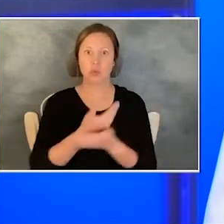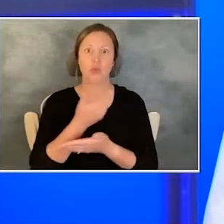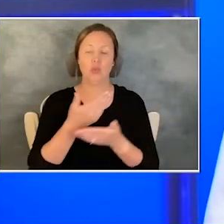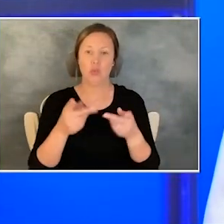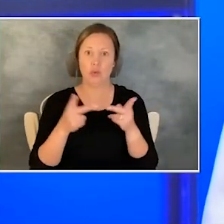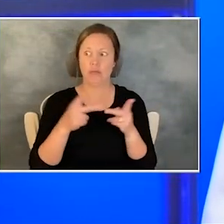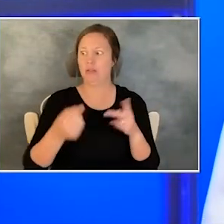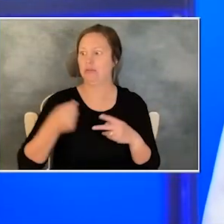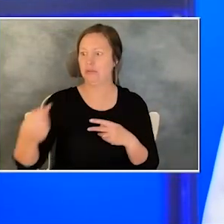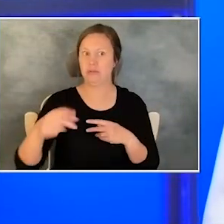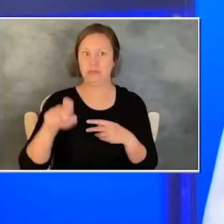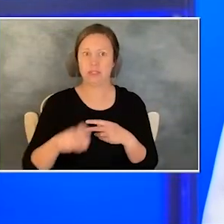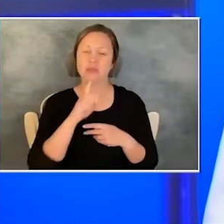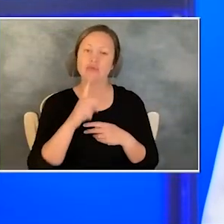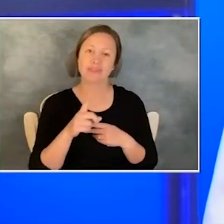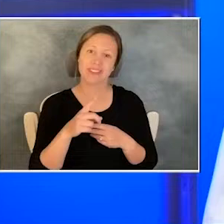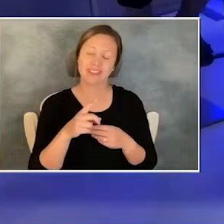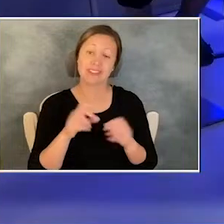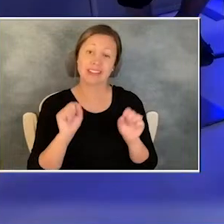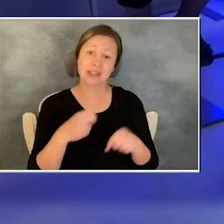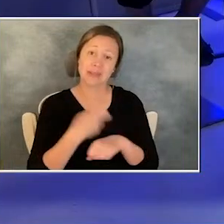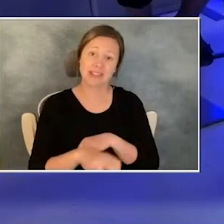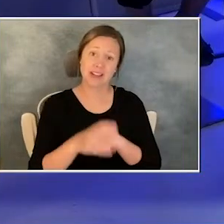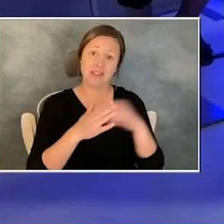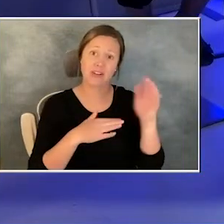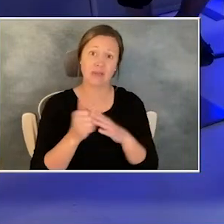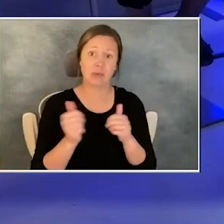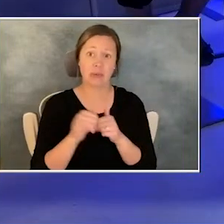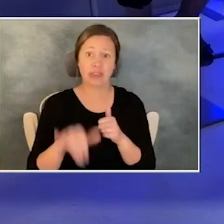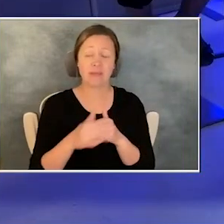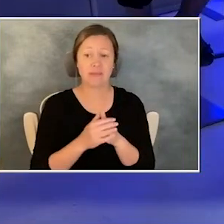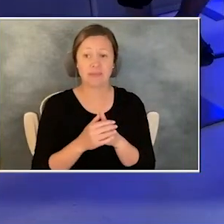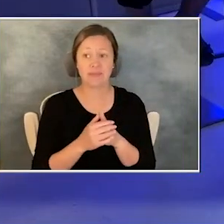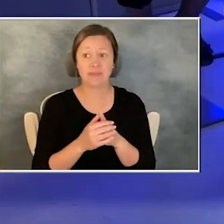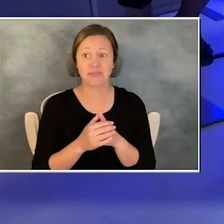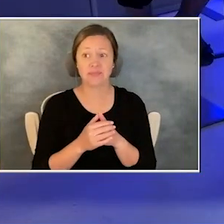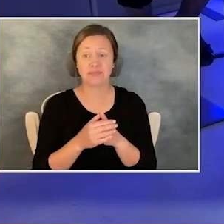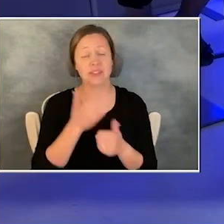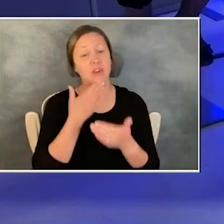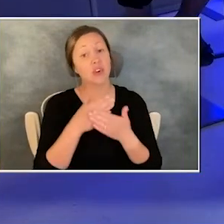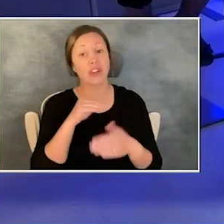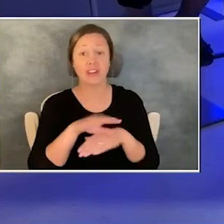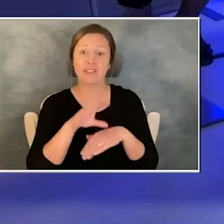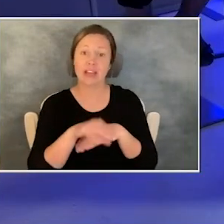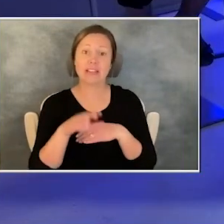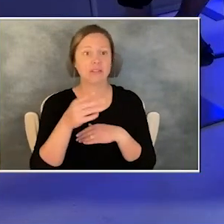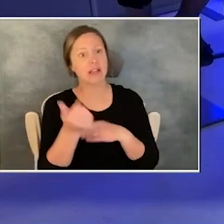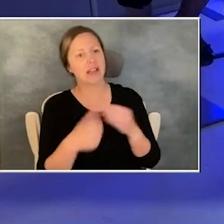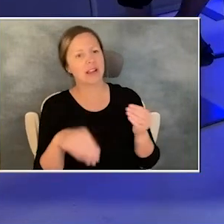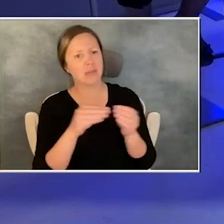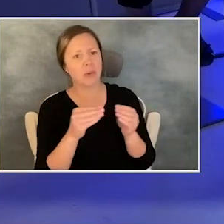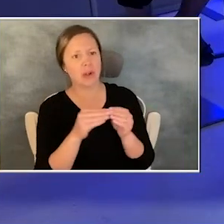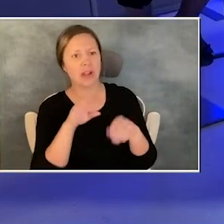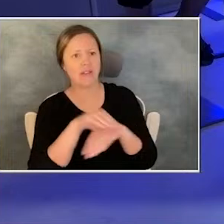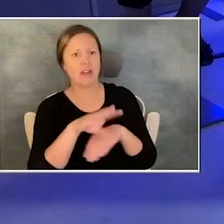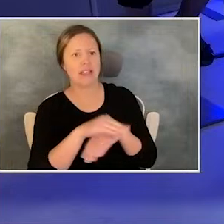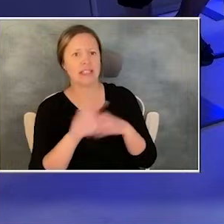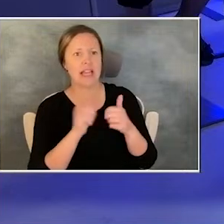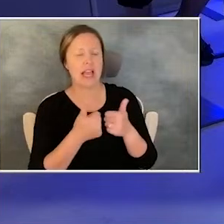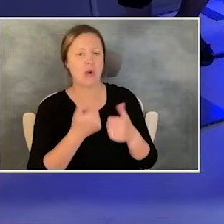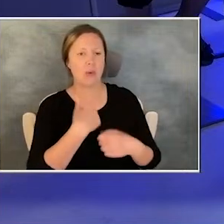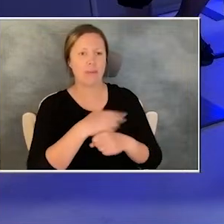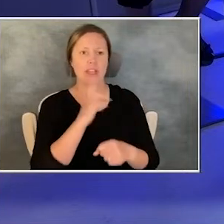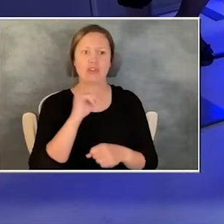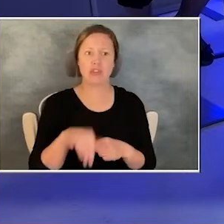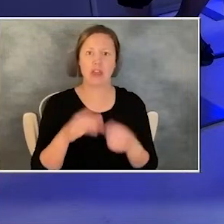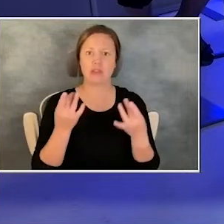of the folks there. Good advice. Michelle, any other advice on how to make the move as easy as possible for the patient and of course the